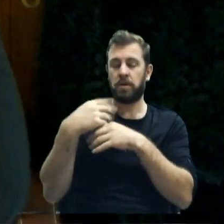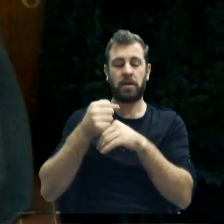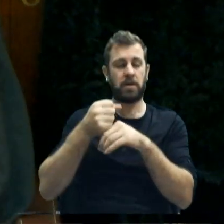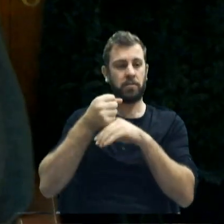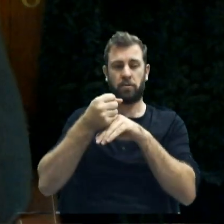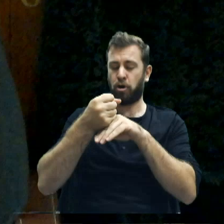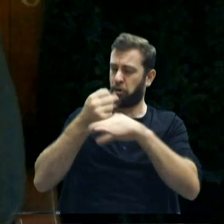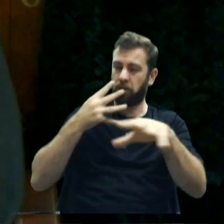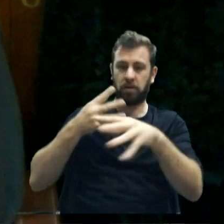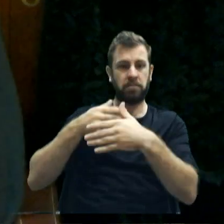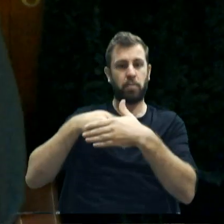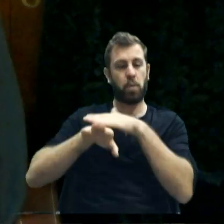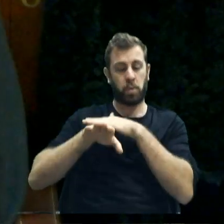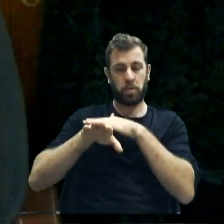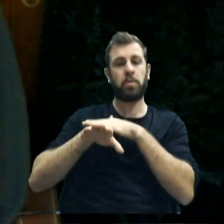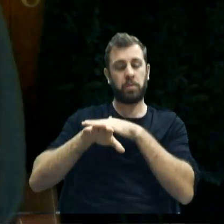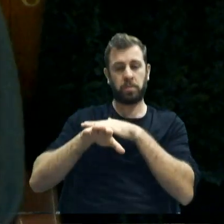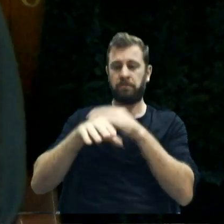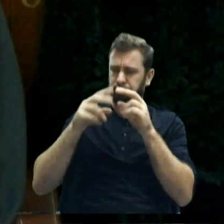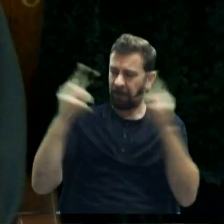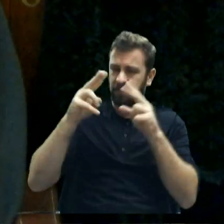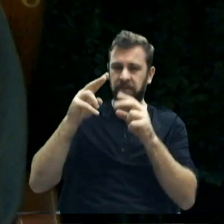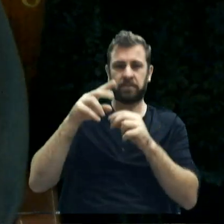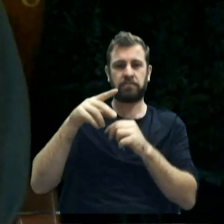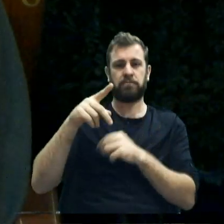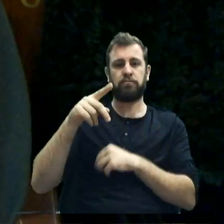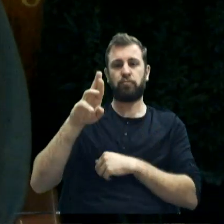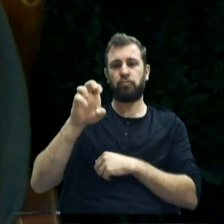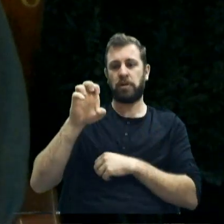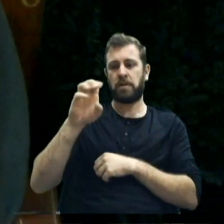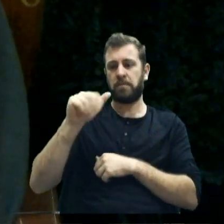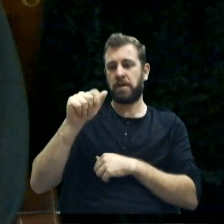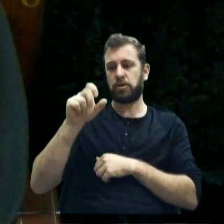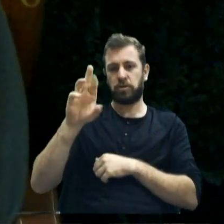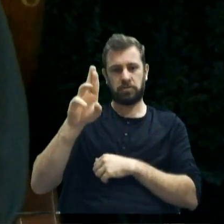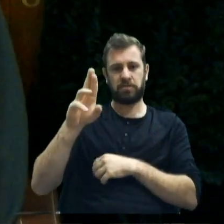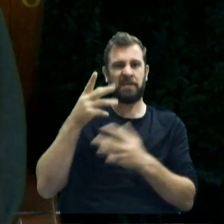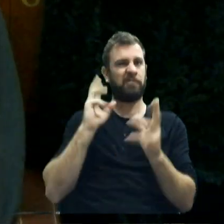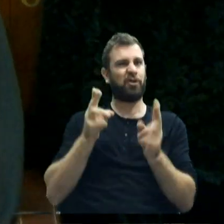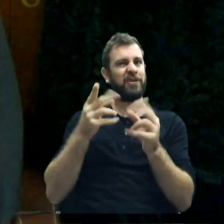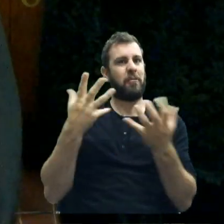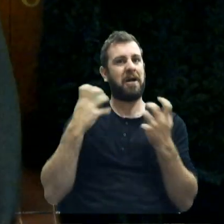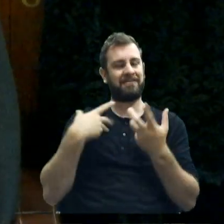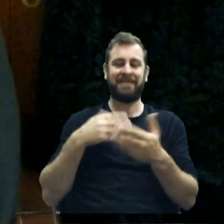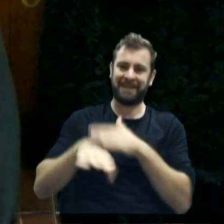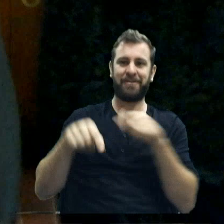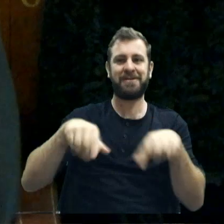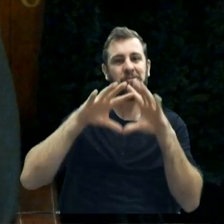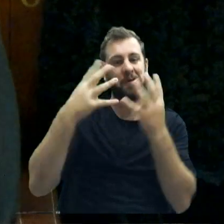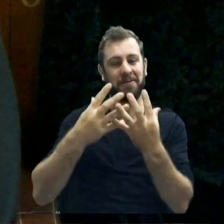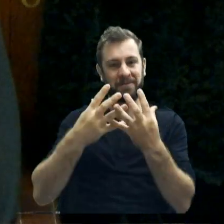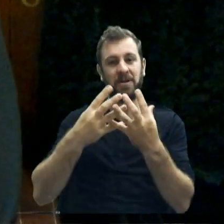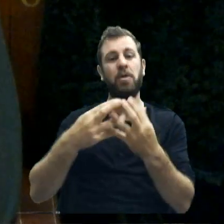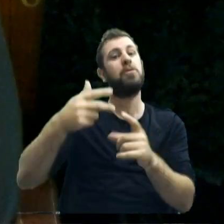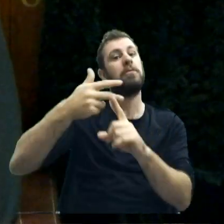premature. He was in a hurry to come into this world. So he arrived 3 months before he should